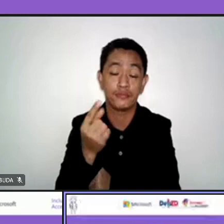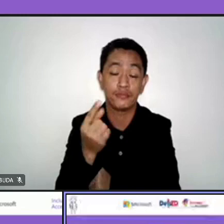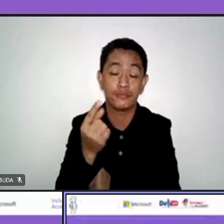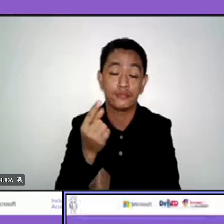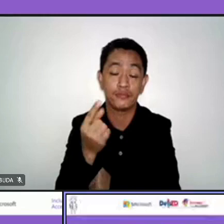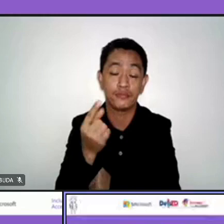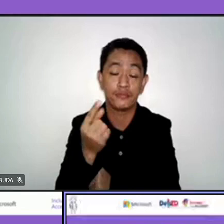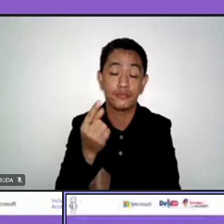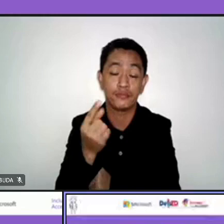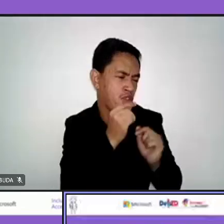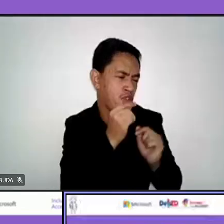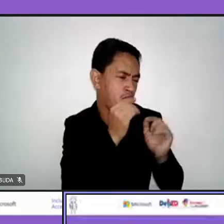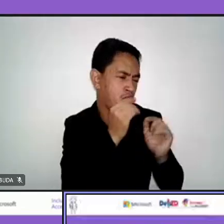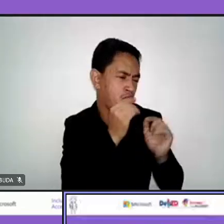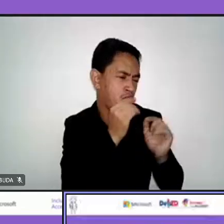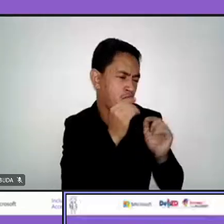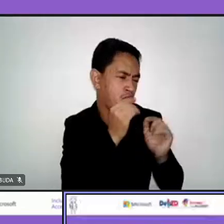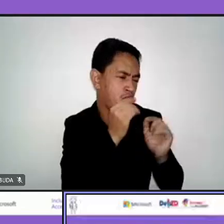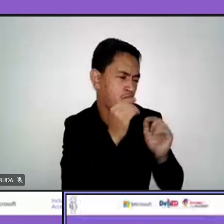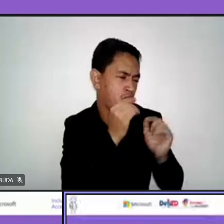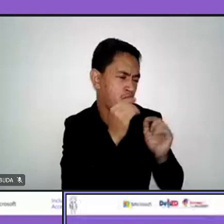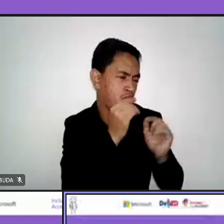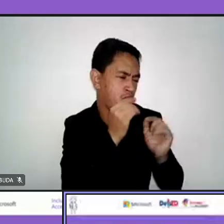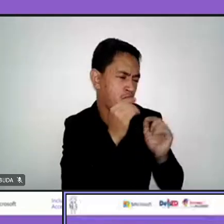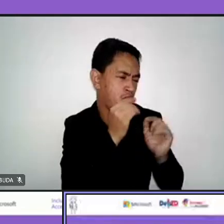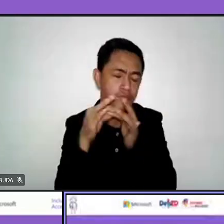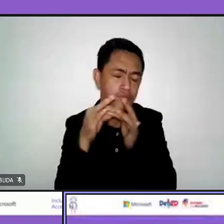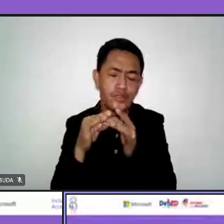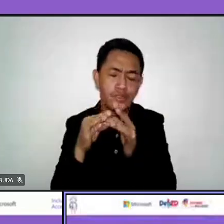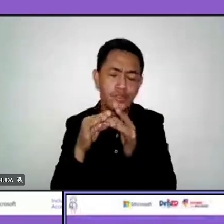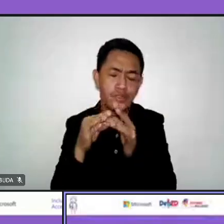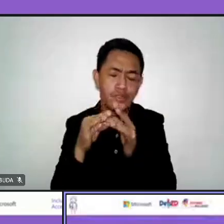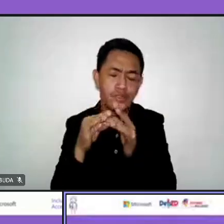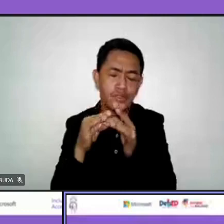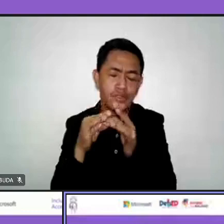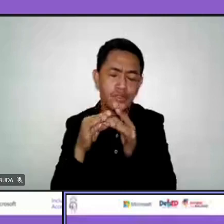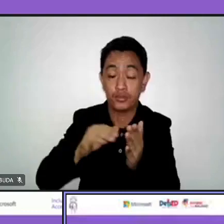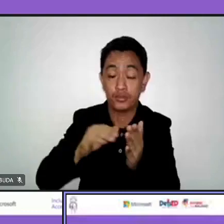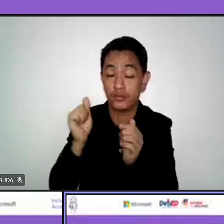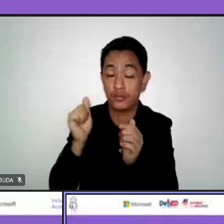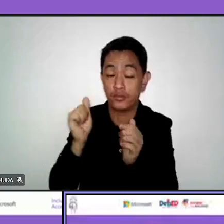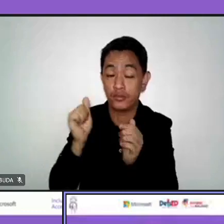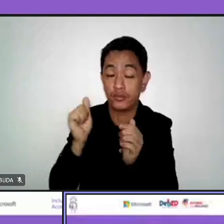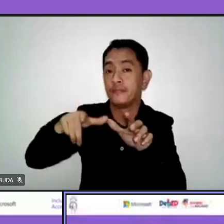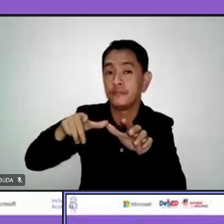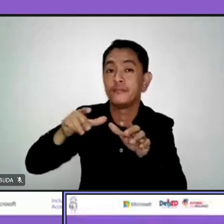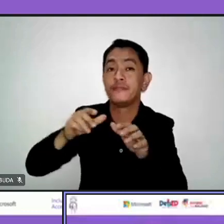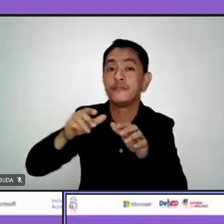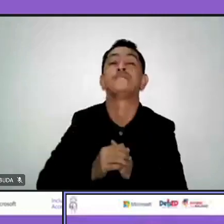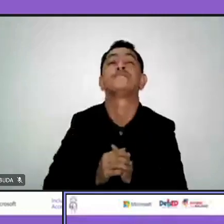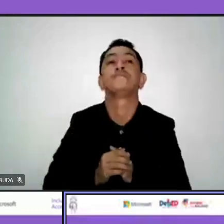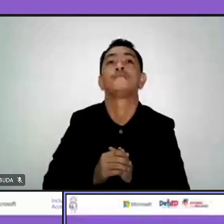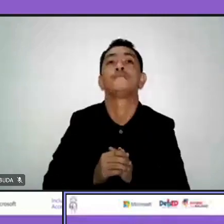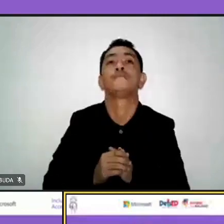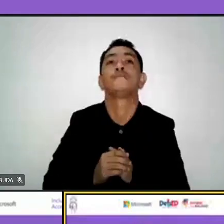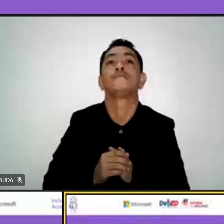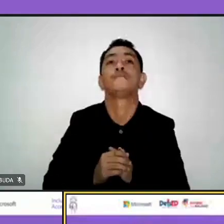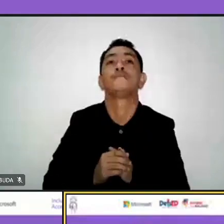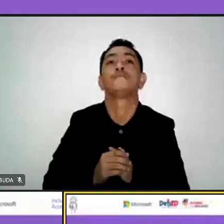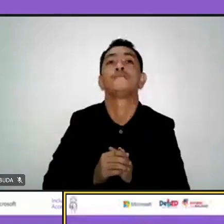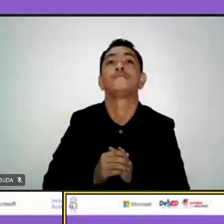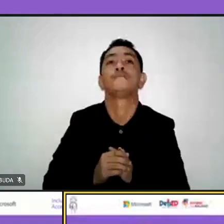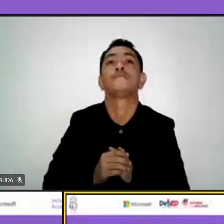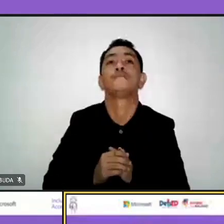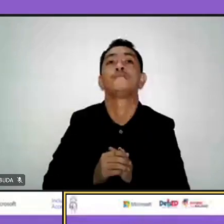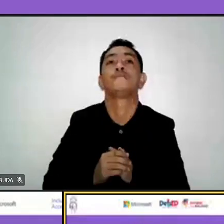technology na yan to utilize it, not only for the typical learners, but also most especially to our learners